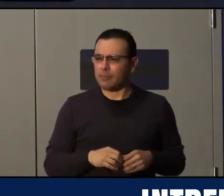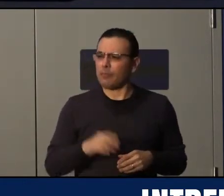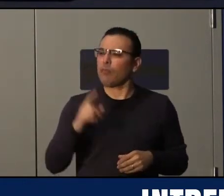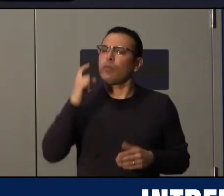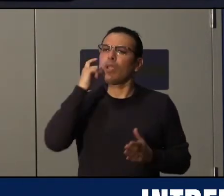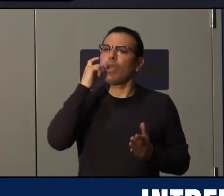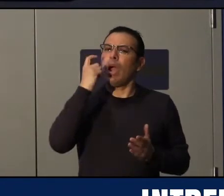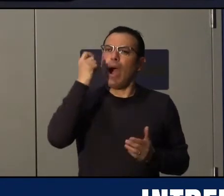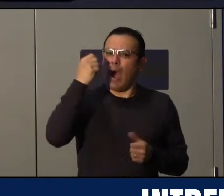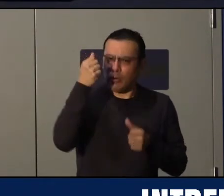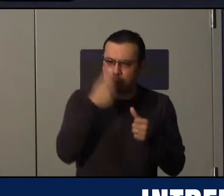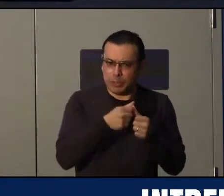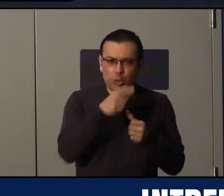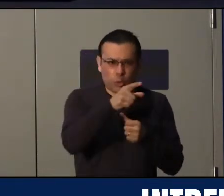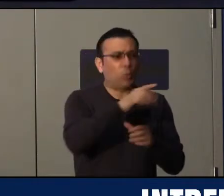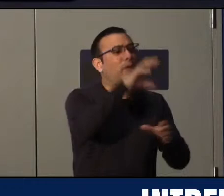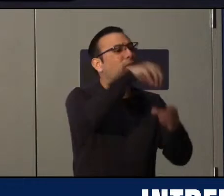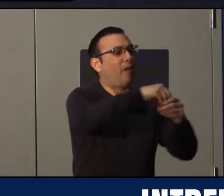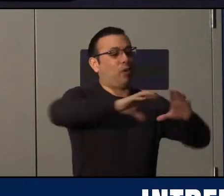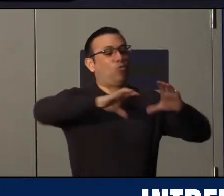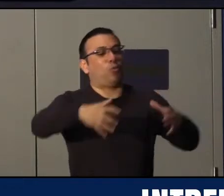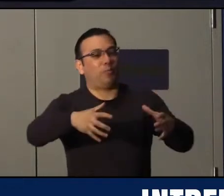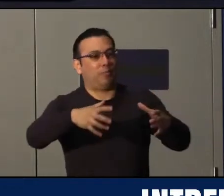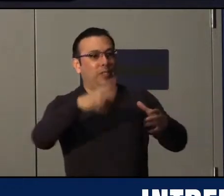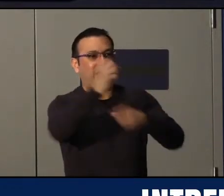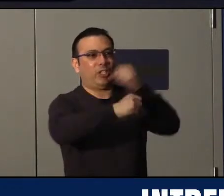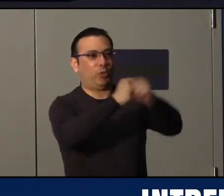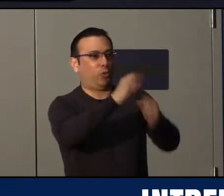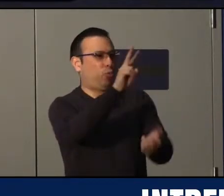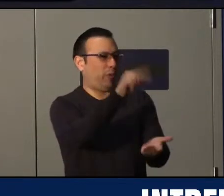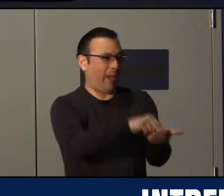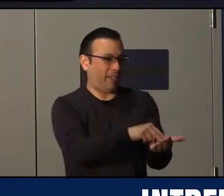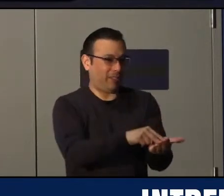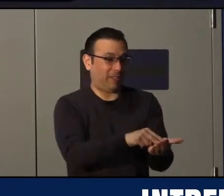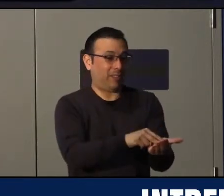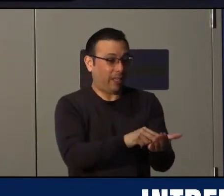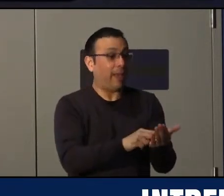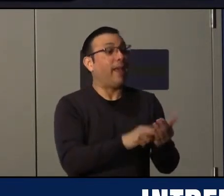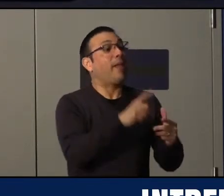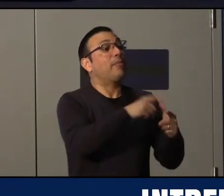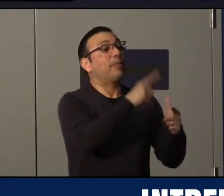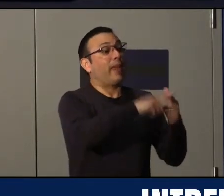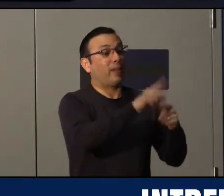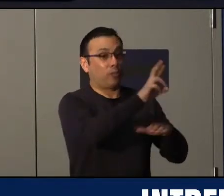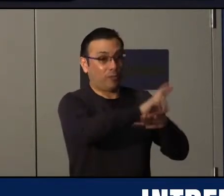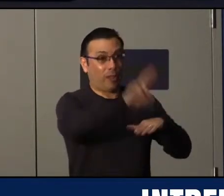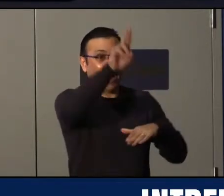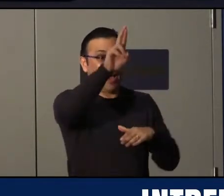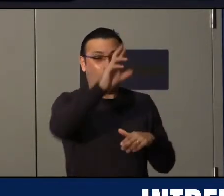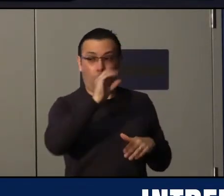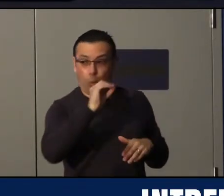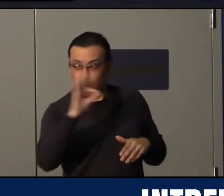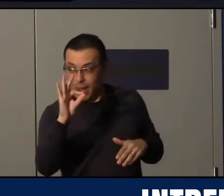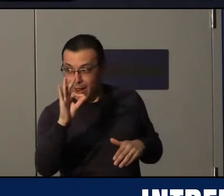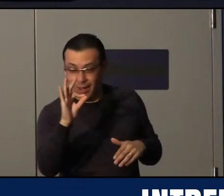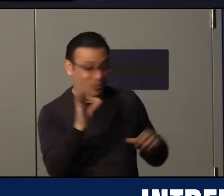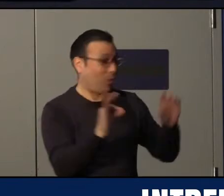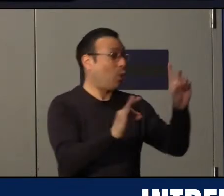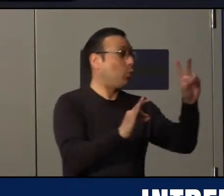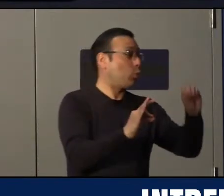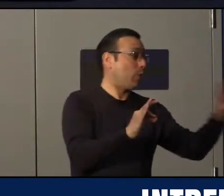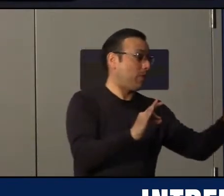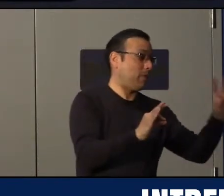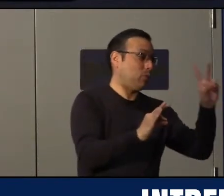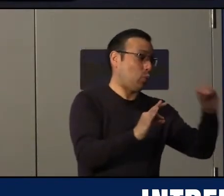of 2000. And then you flew in 2009. We were talking about that. It took a while. We had